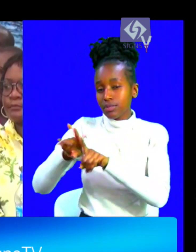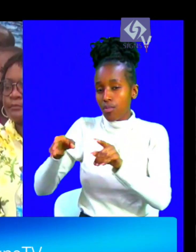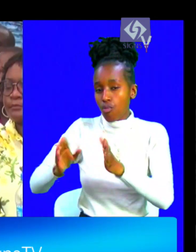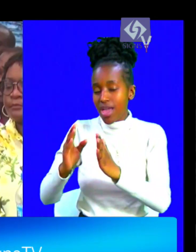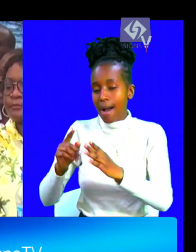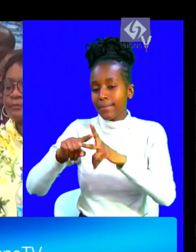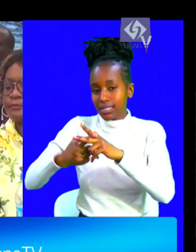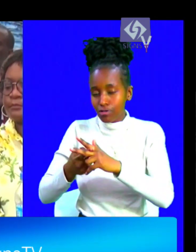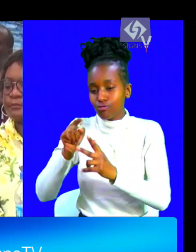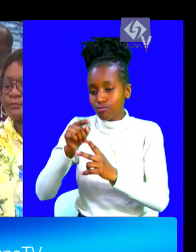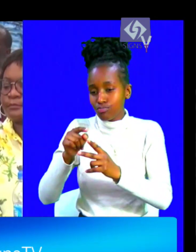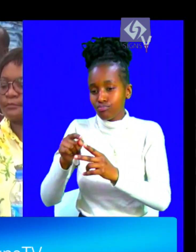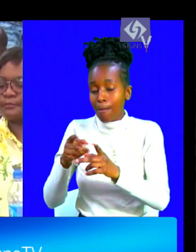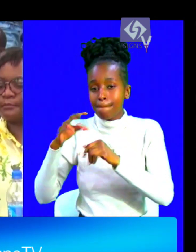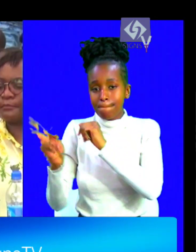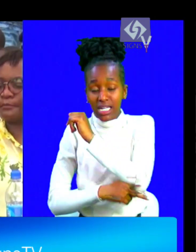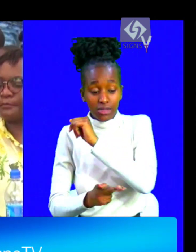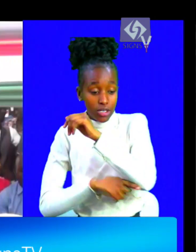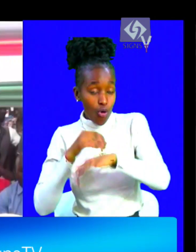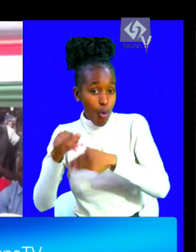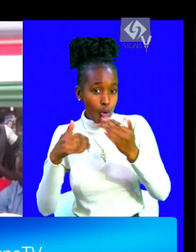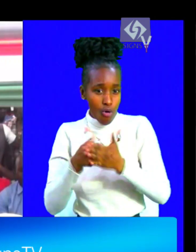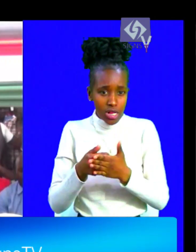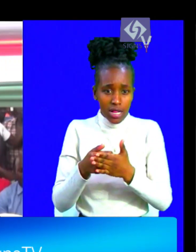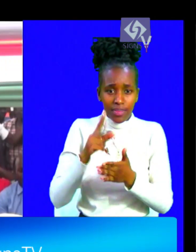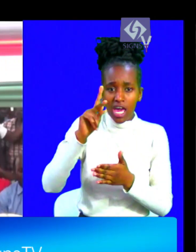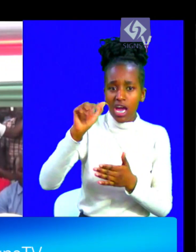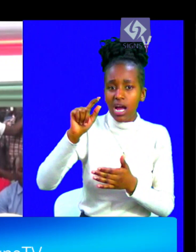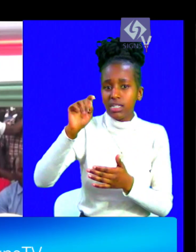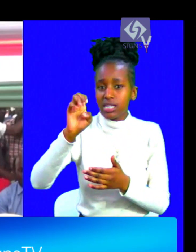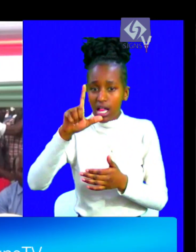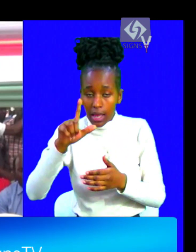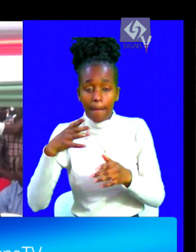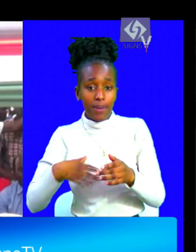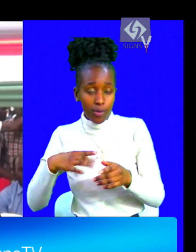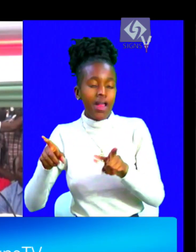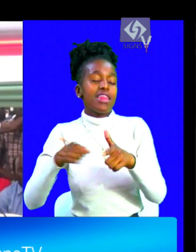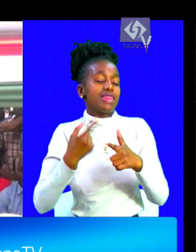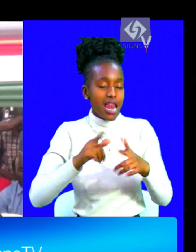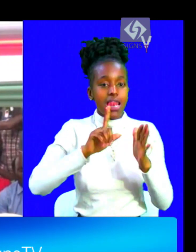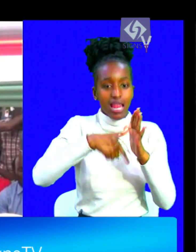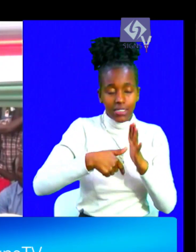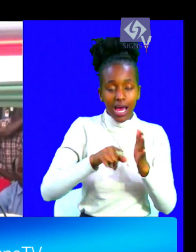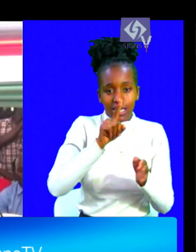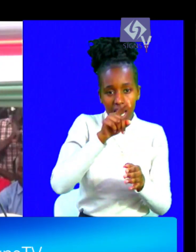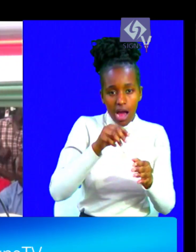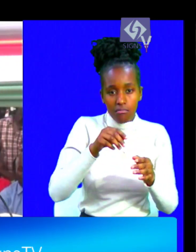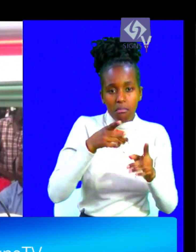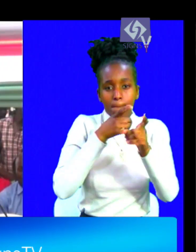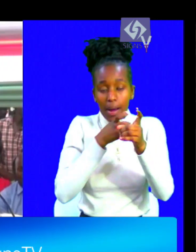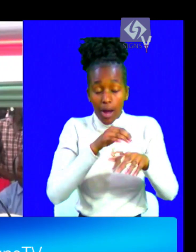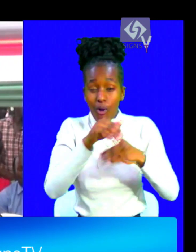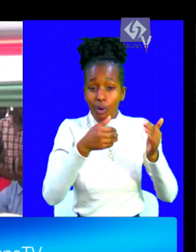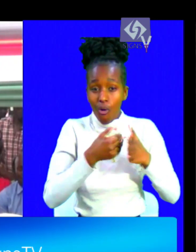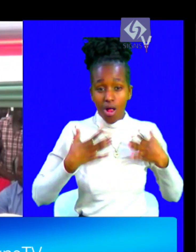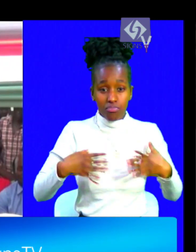cartels, let him equally deal with the electricity generating cartels led by Lake